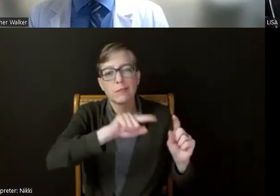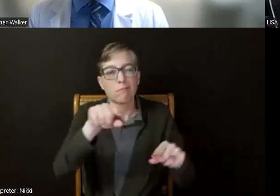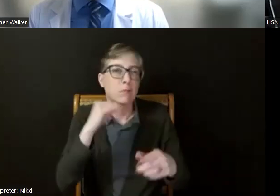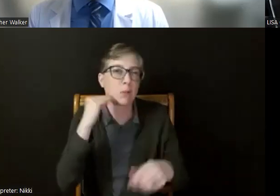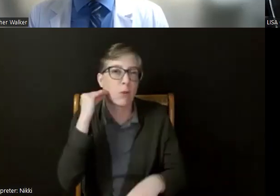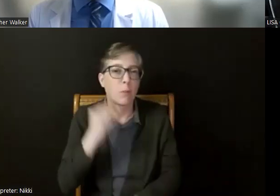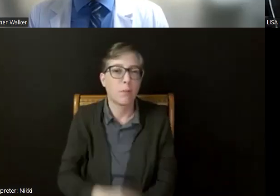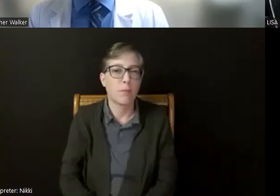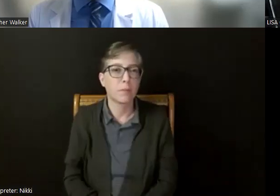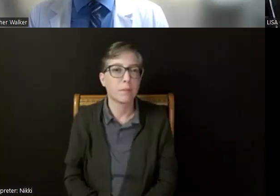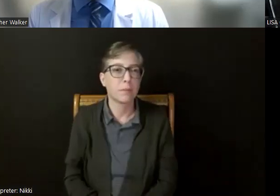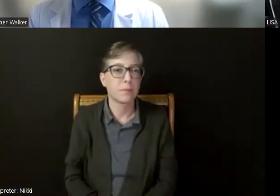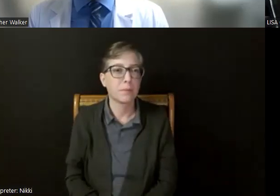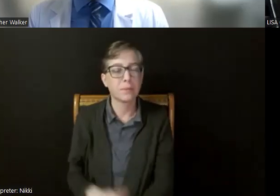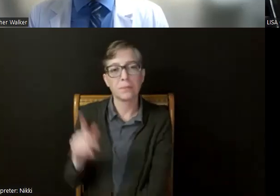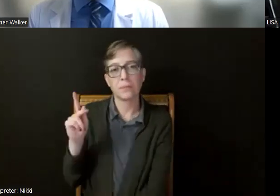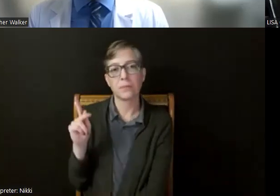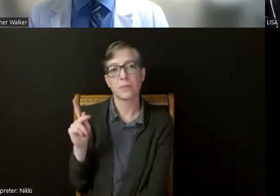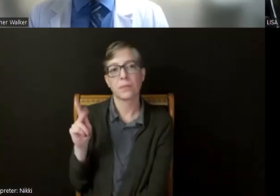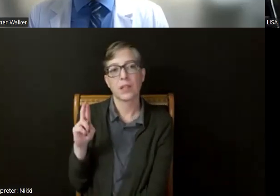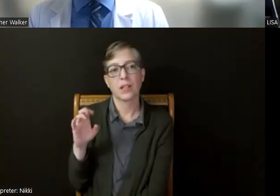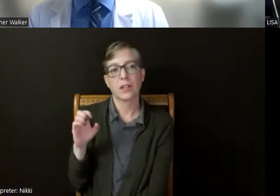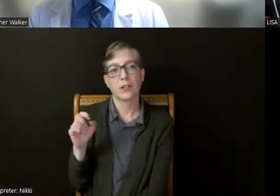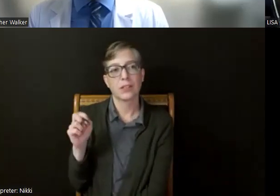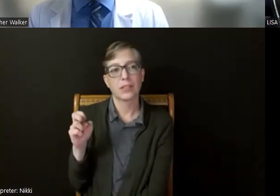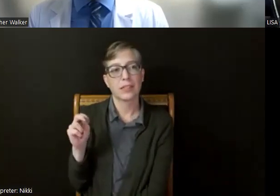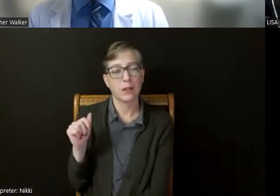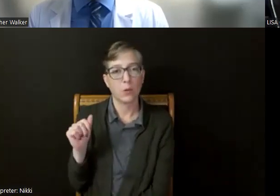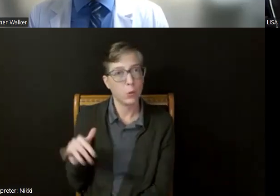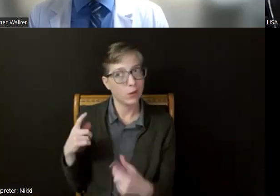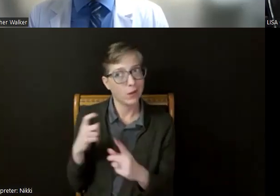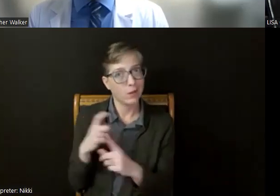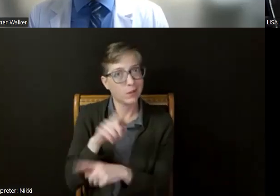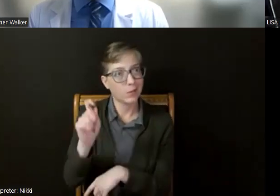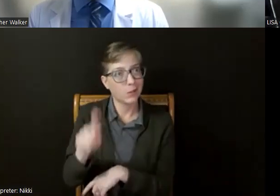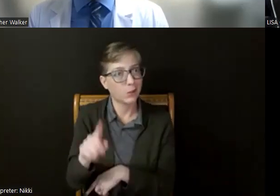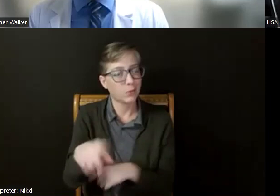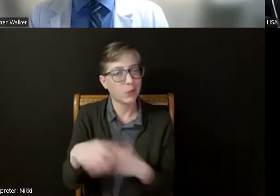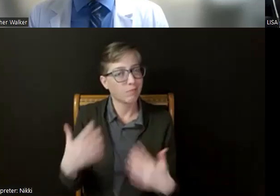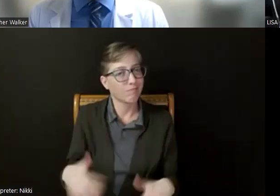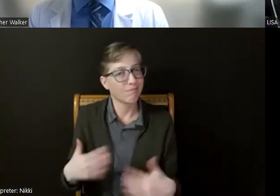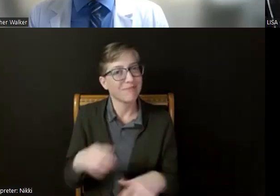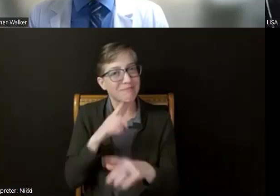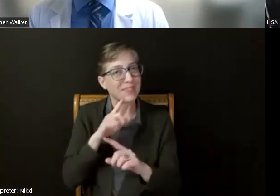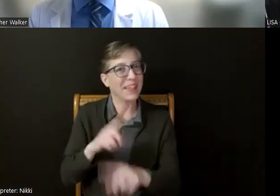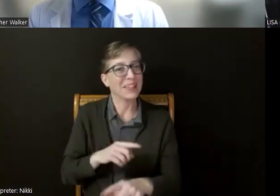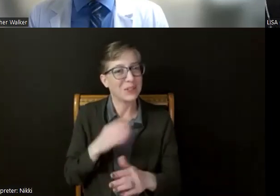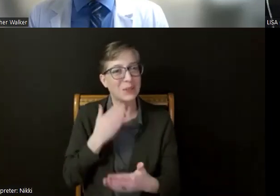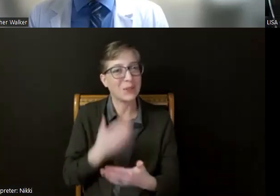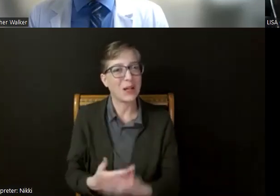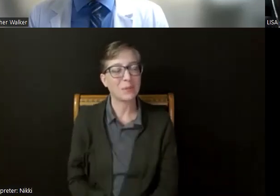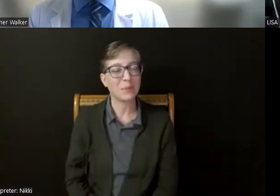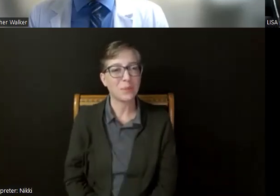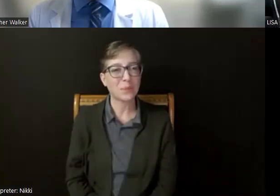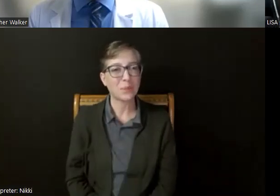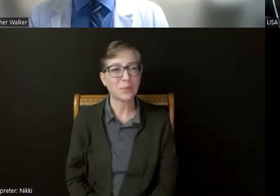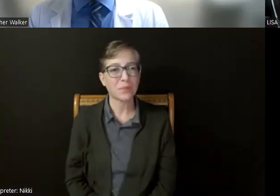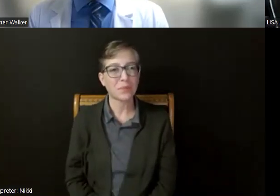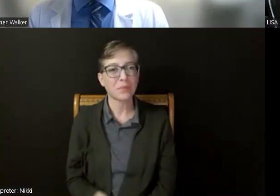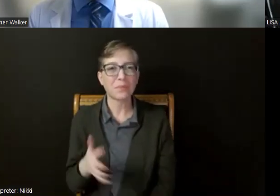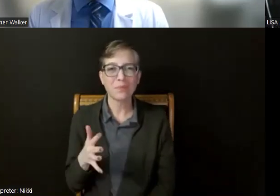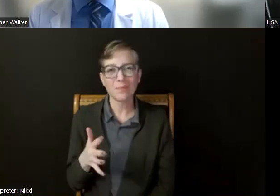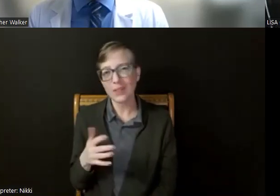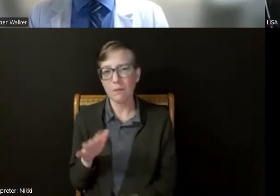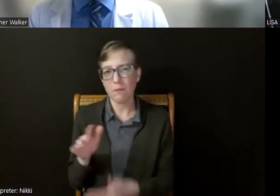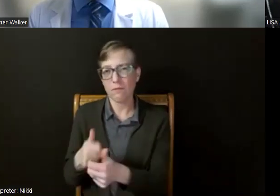That was a complicated question, and you've wielded it very well. I have kind of a follow-up, I guess, to this